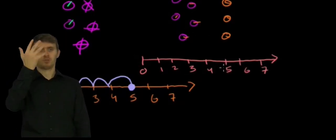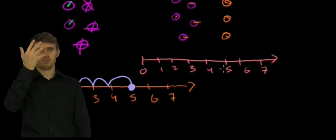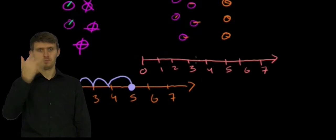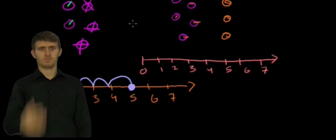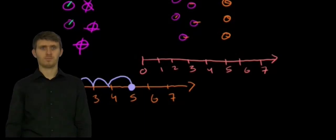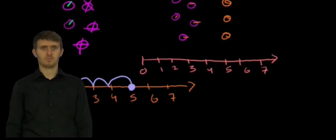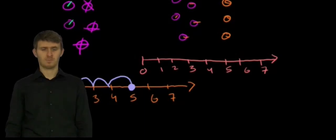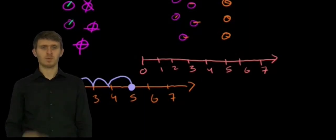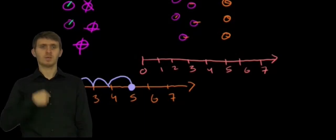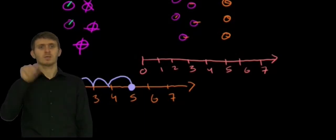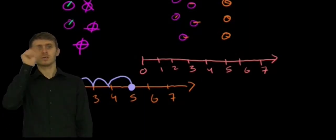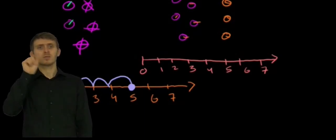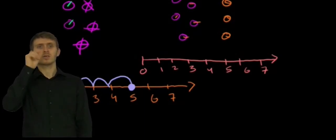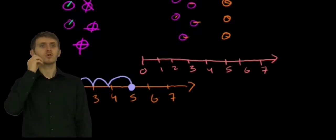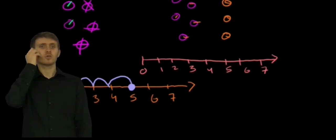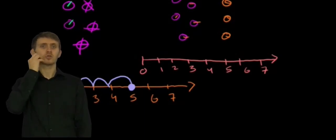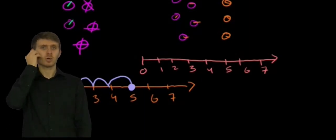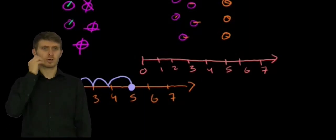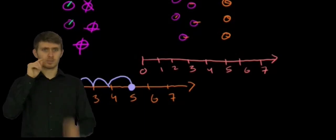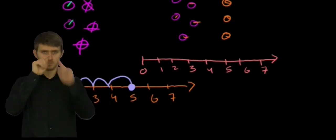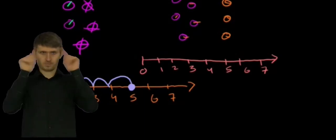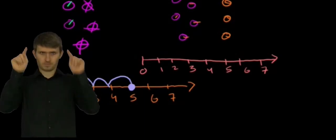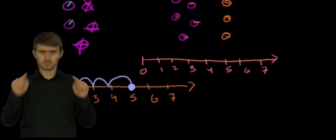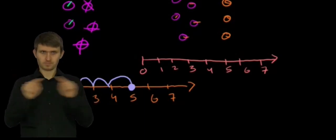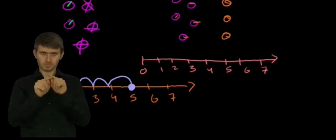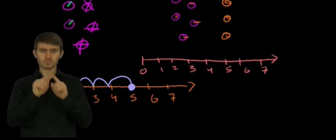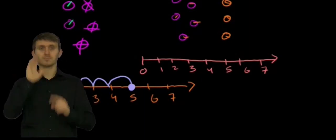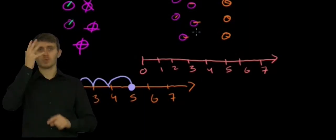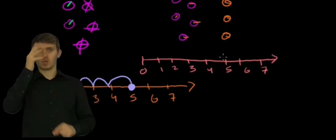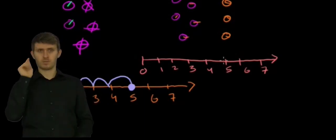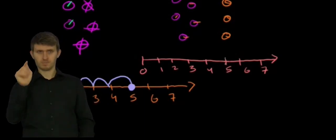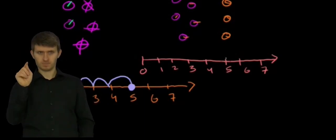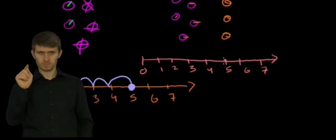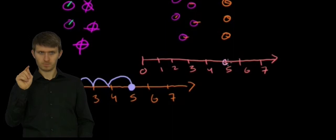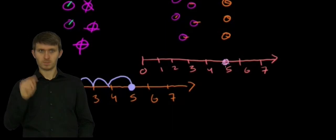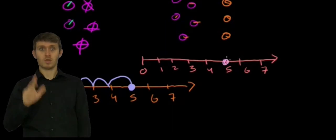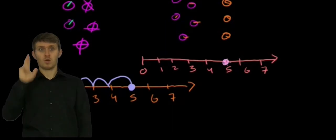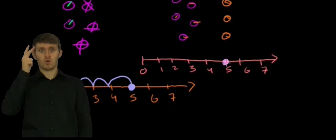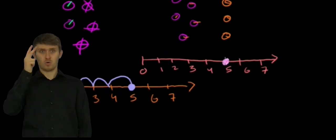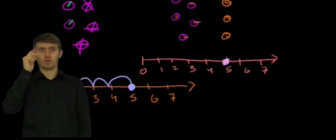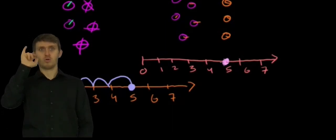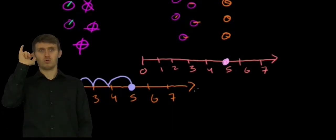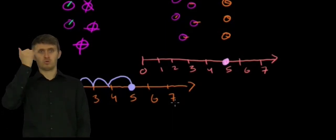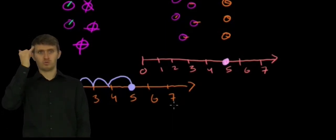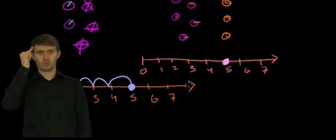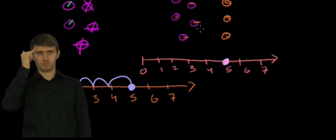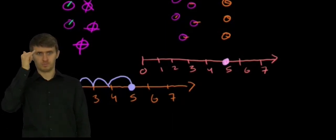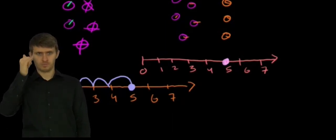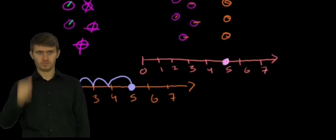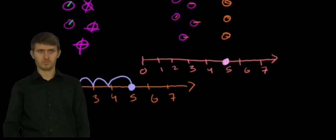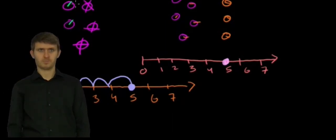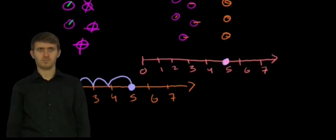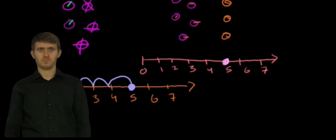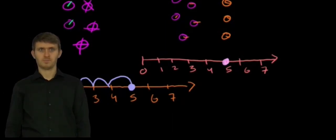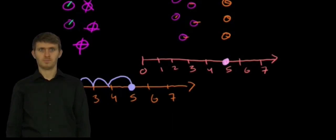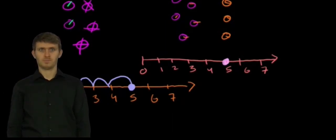where 5 is on this number line, so this is the 5 right there. I'll put a little pink square around it. 5 is right there.